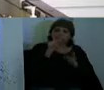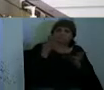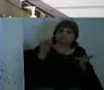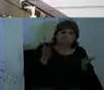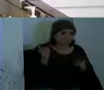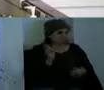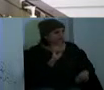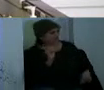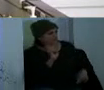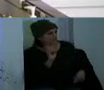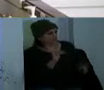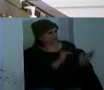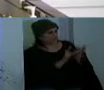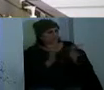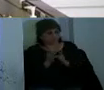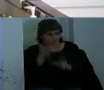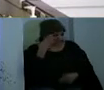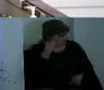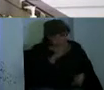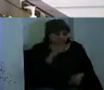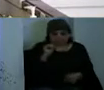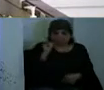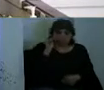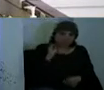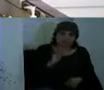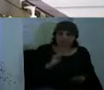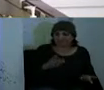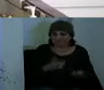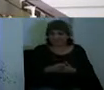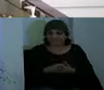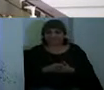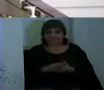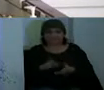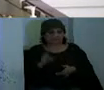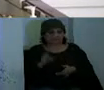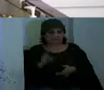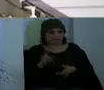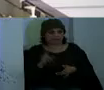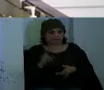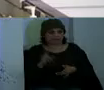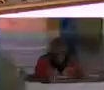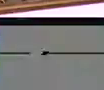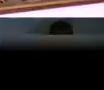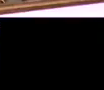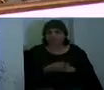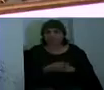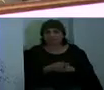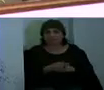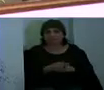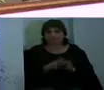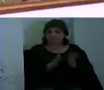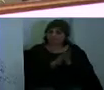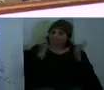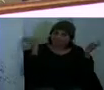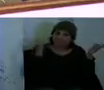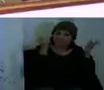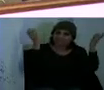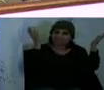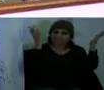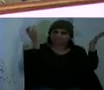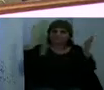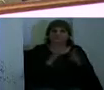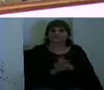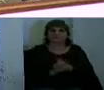Where's Jesus, Joseph? I don't know, Mary. I thought he was with you. Hallelujah.